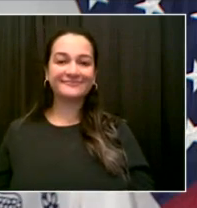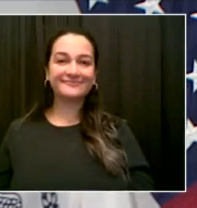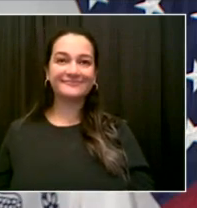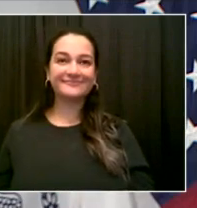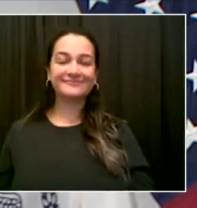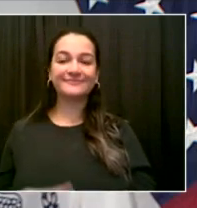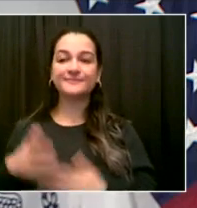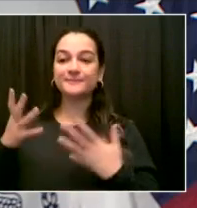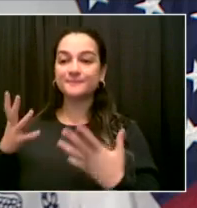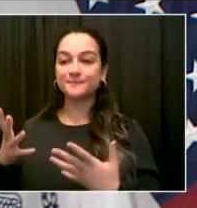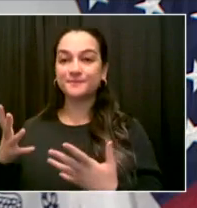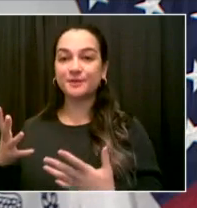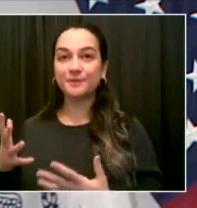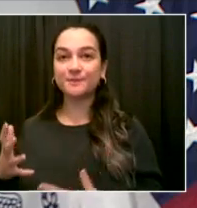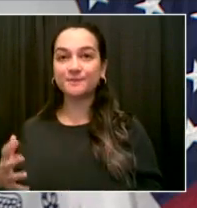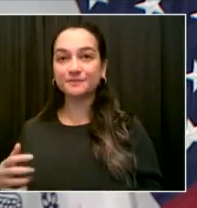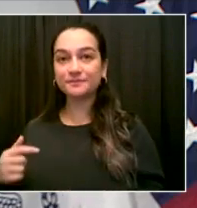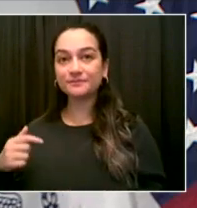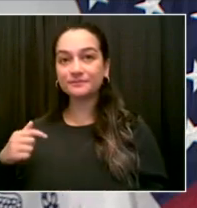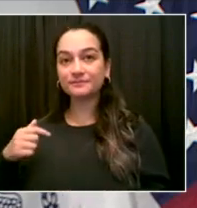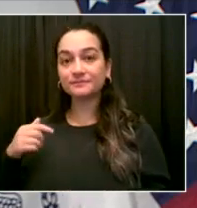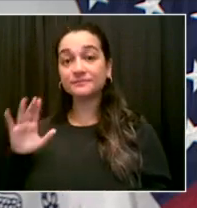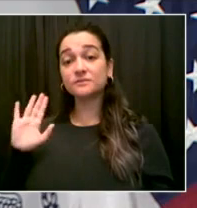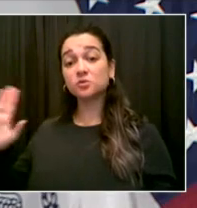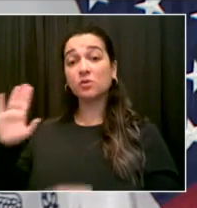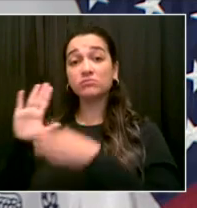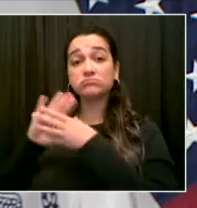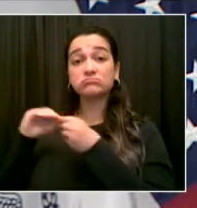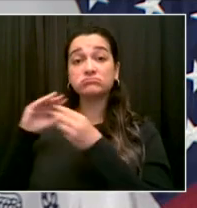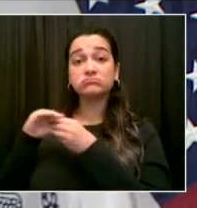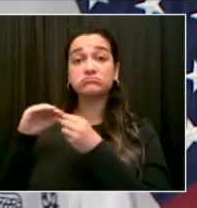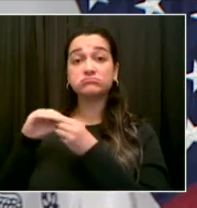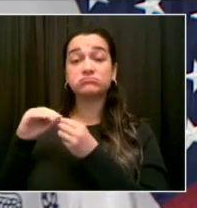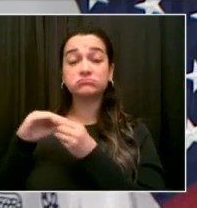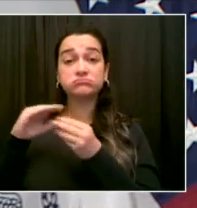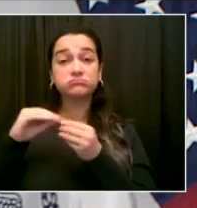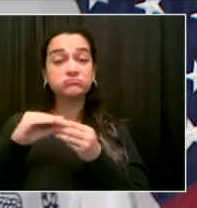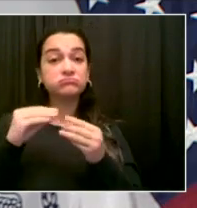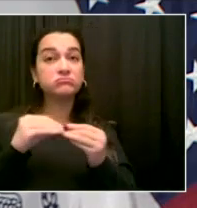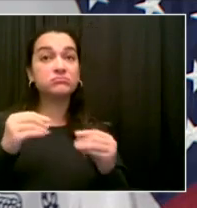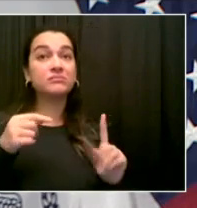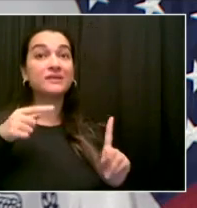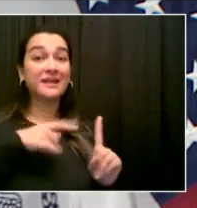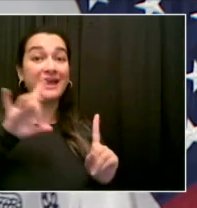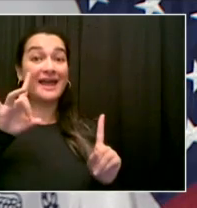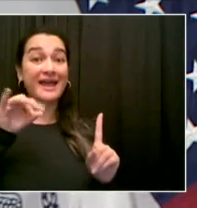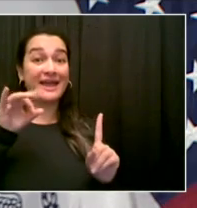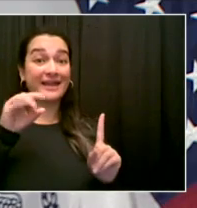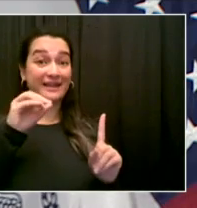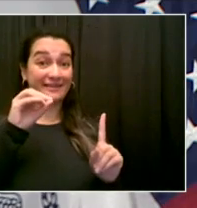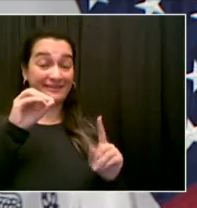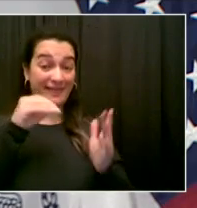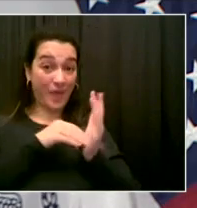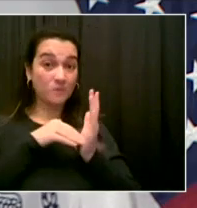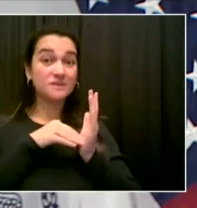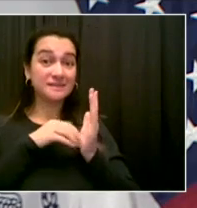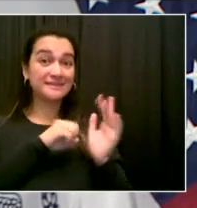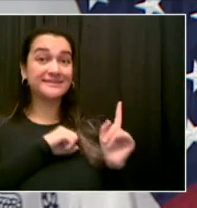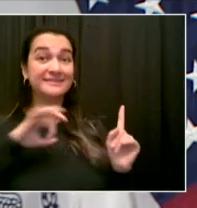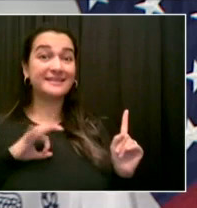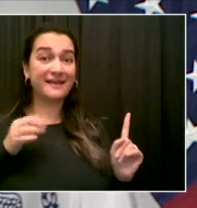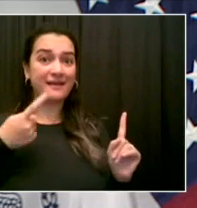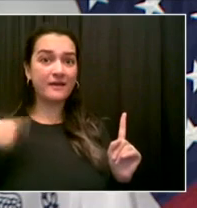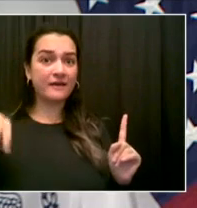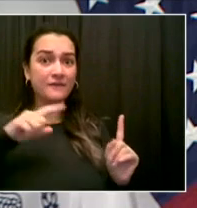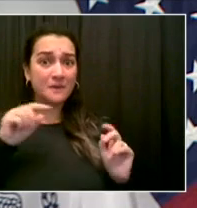earlier today, you said that the 80,000 employees have been doing great work during the pandemic,